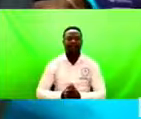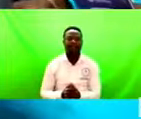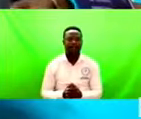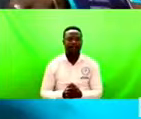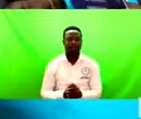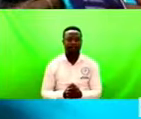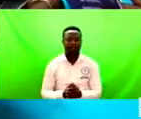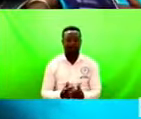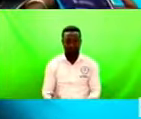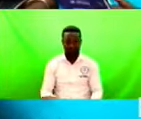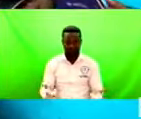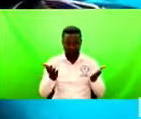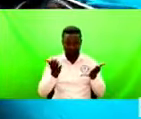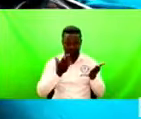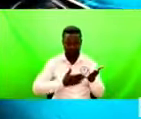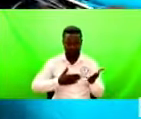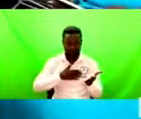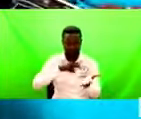Stand to your feet.